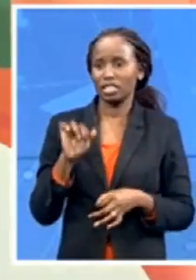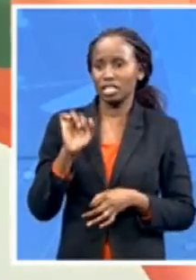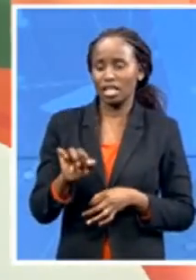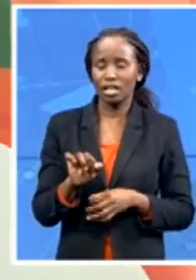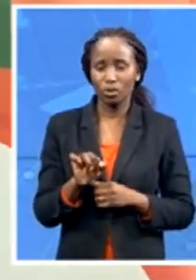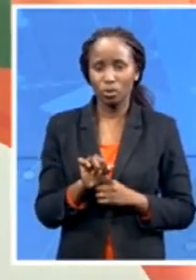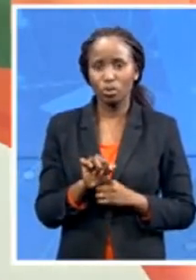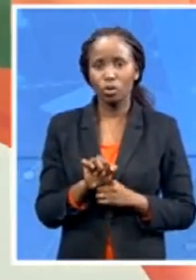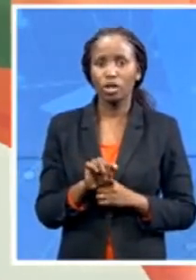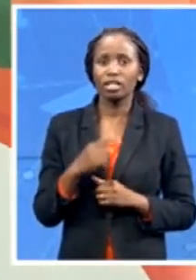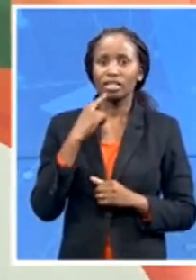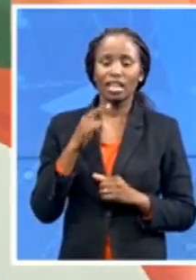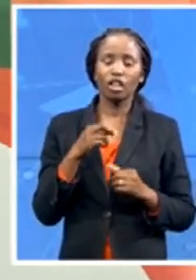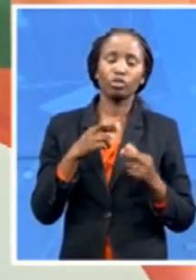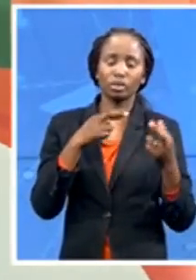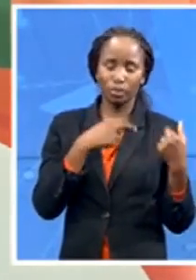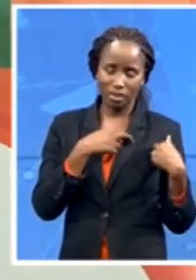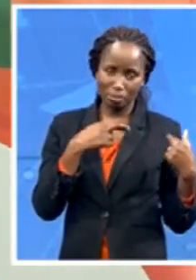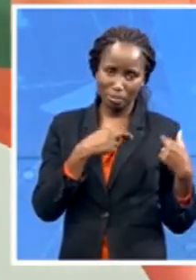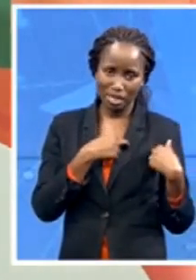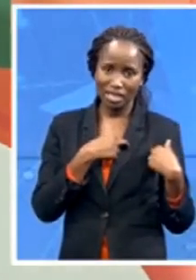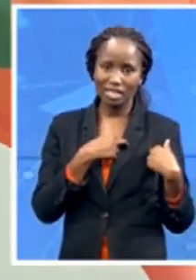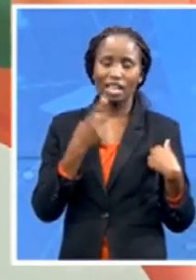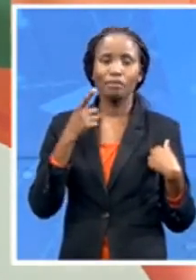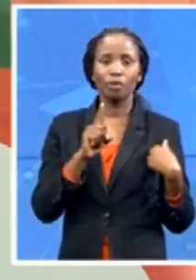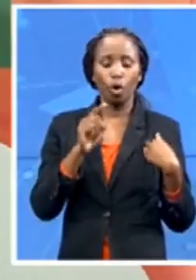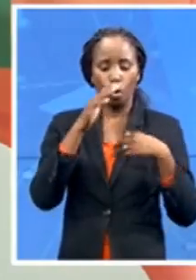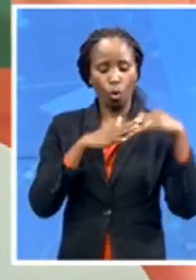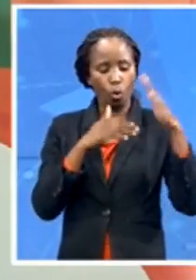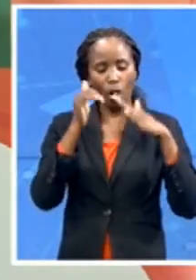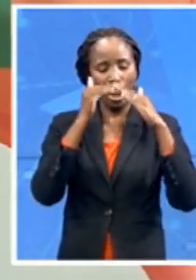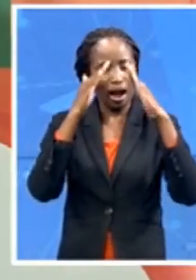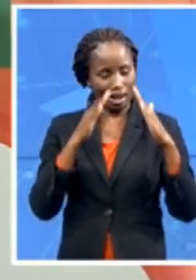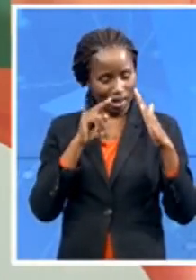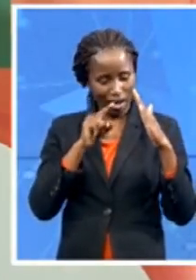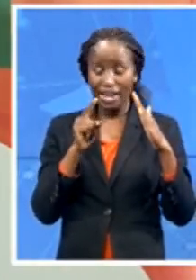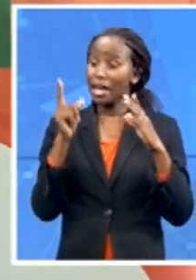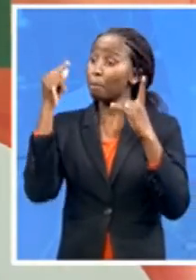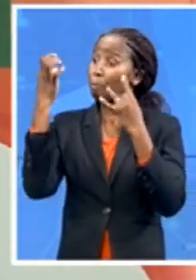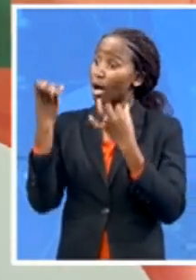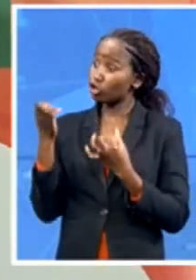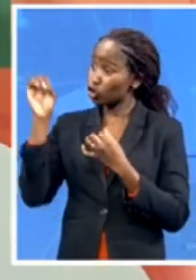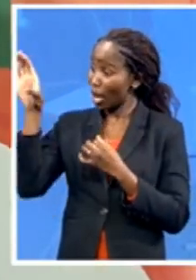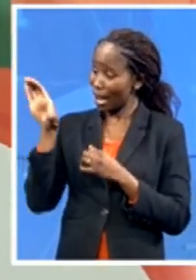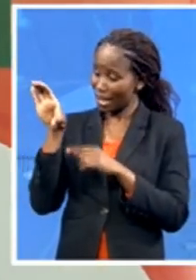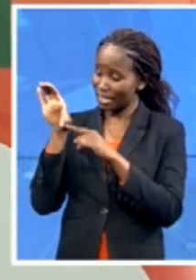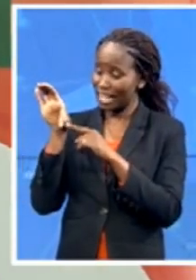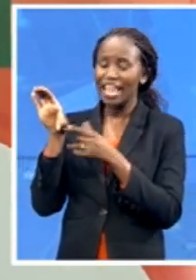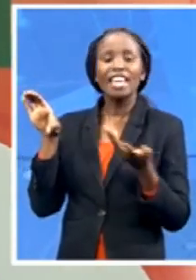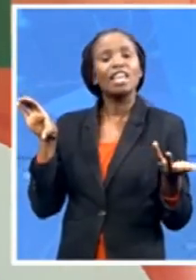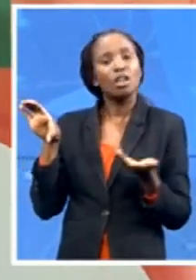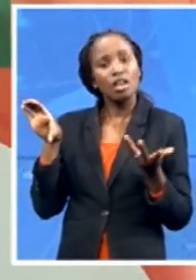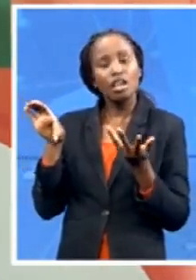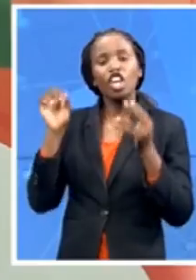Irresponsibility yokwakha izindlu ibhajethi apho ikhoyo ikunational no local no